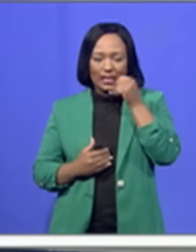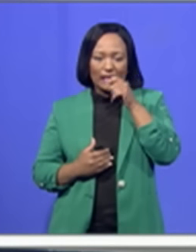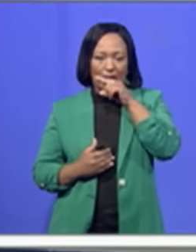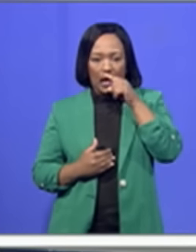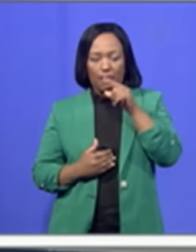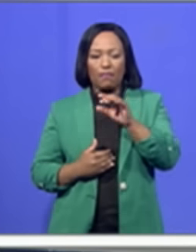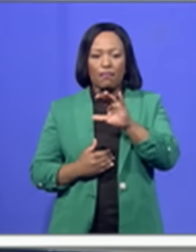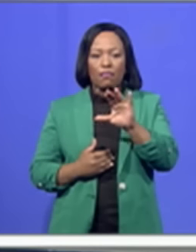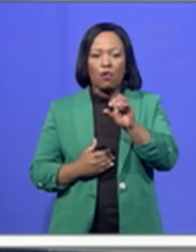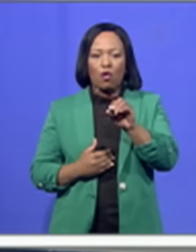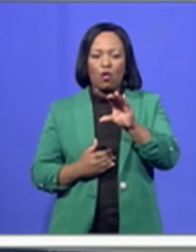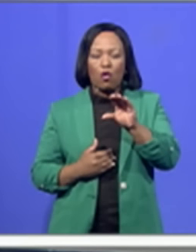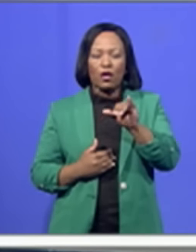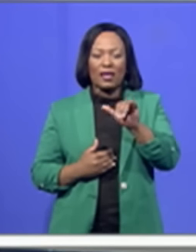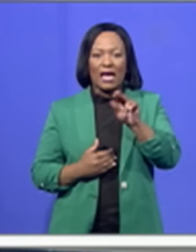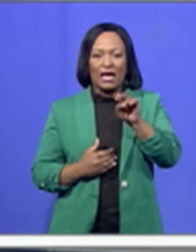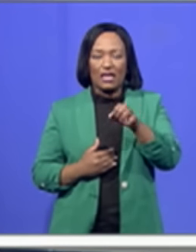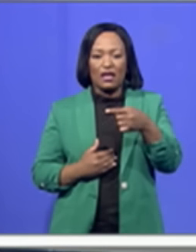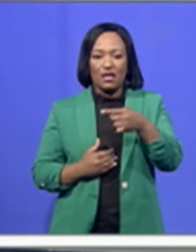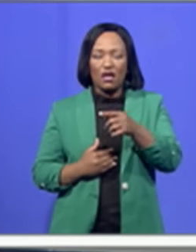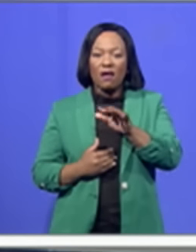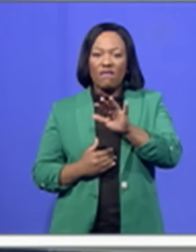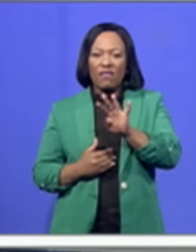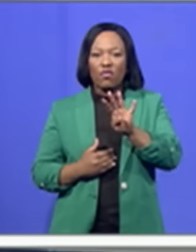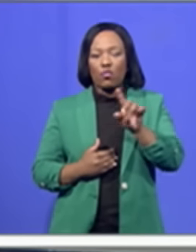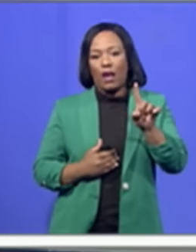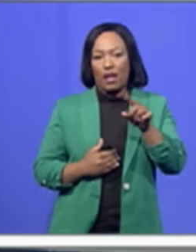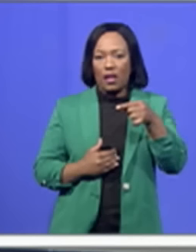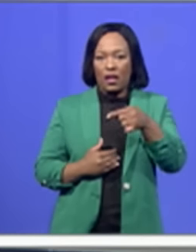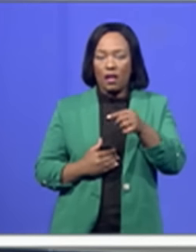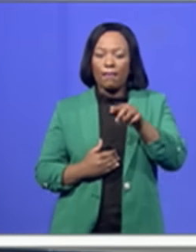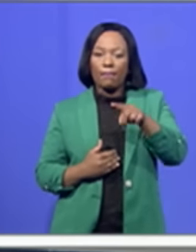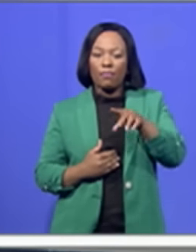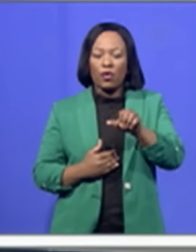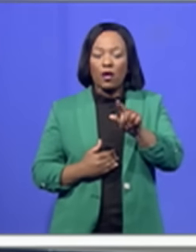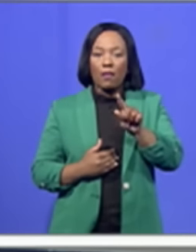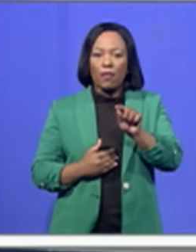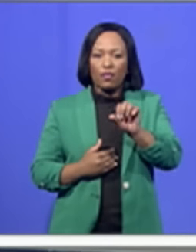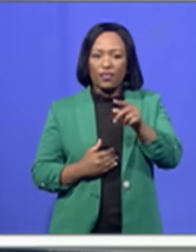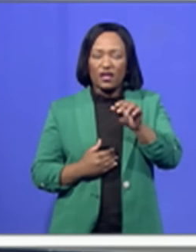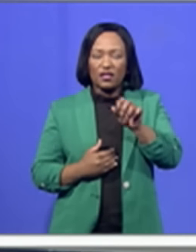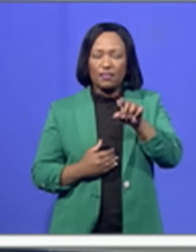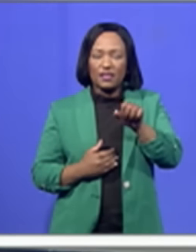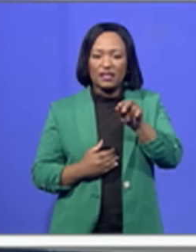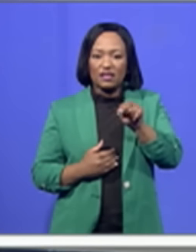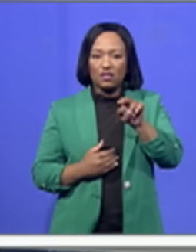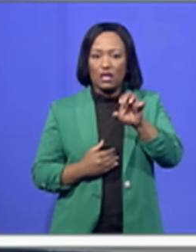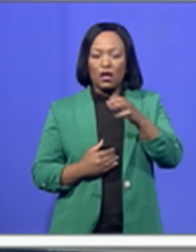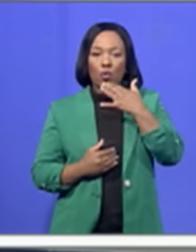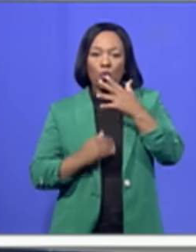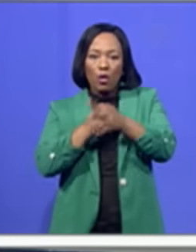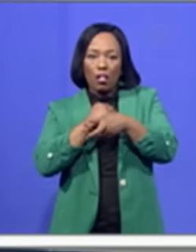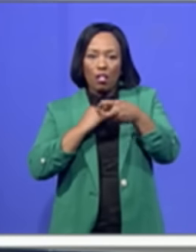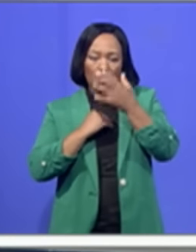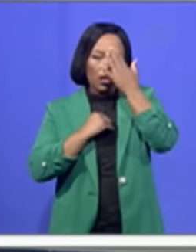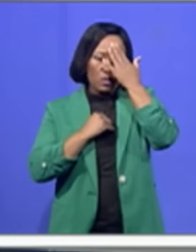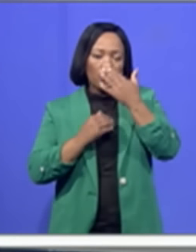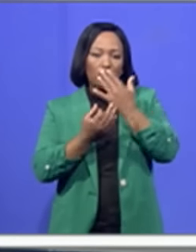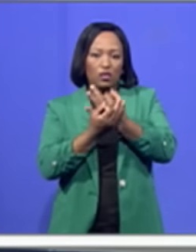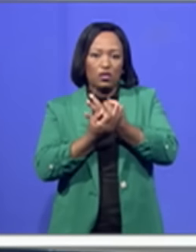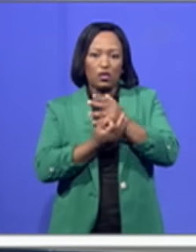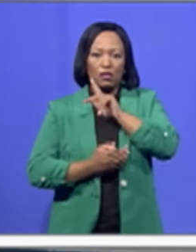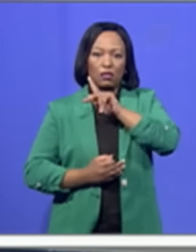541 tša go balela go diranta tše dimilione tše 200 ka Port Shepstone ba tsebega go ba taolo ya lekala la Hawks ka KwaZulu-Natal. Seo se utolotšwe ke